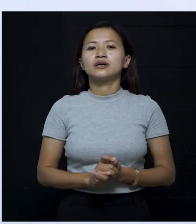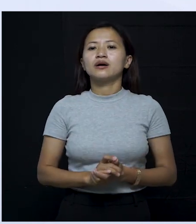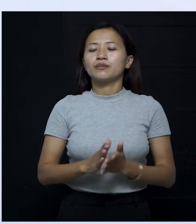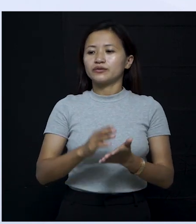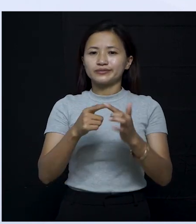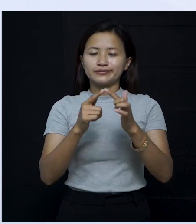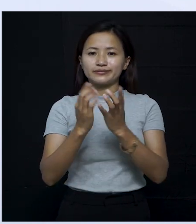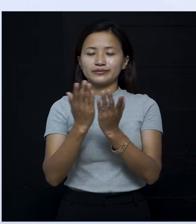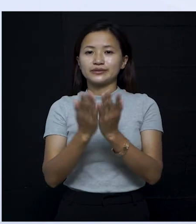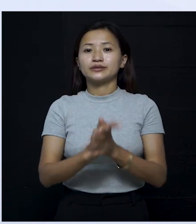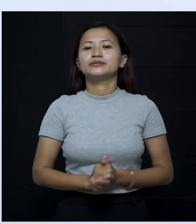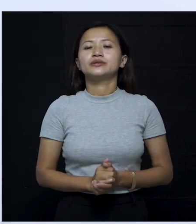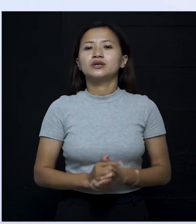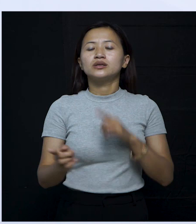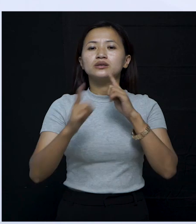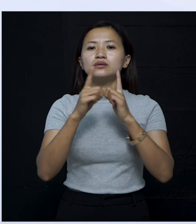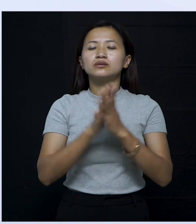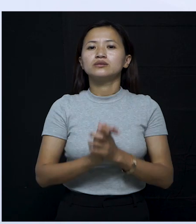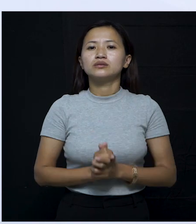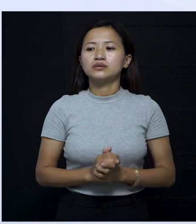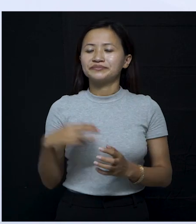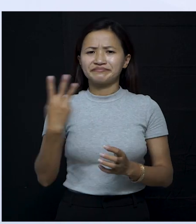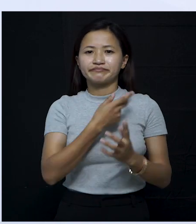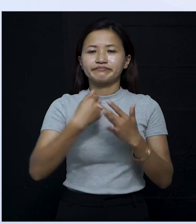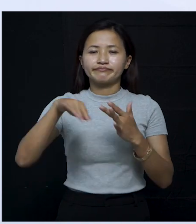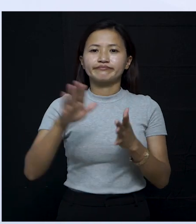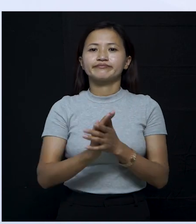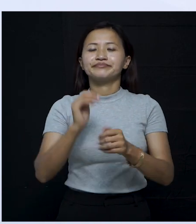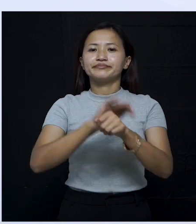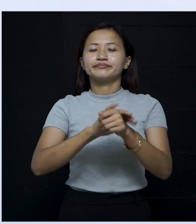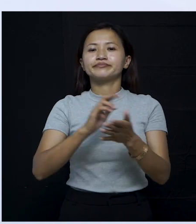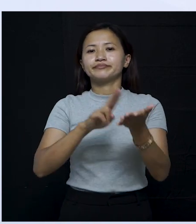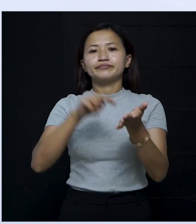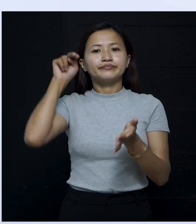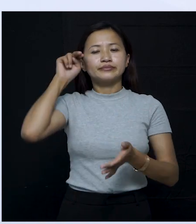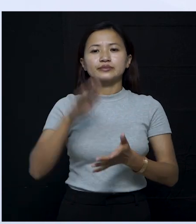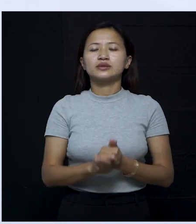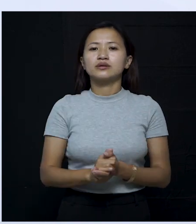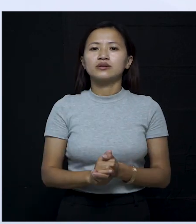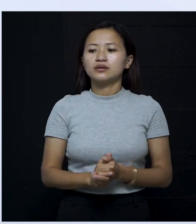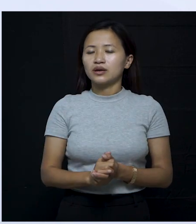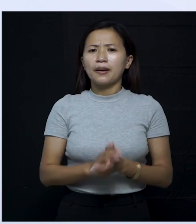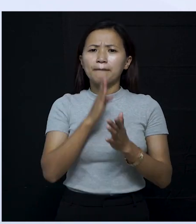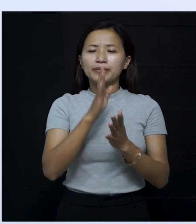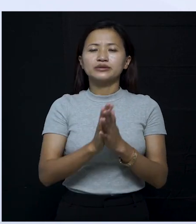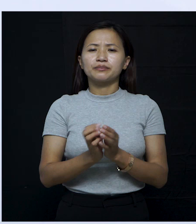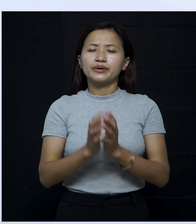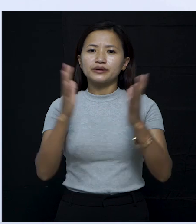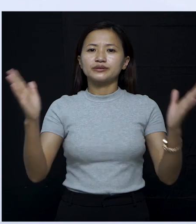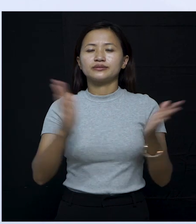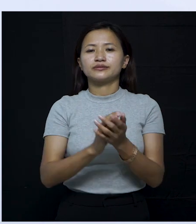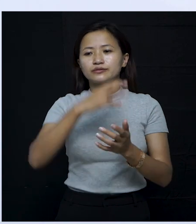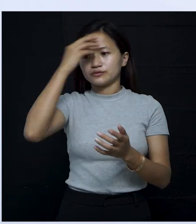textbook, today I'm going to talk about, or we are going to do on Nagaland, okay? Nagaland, because many times you tend